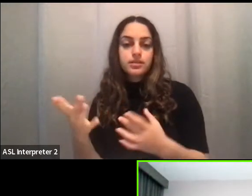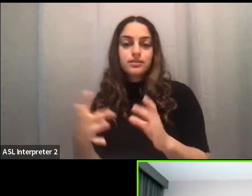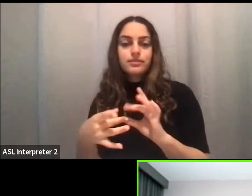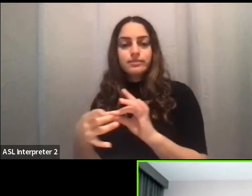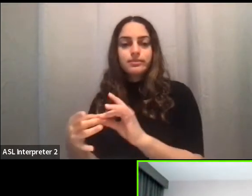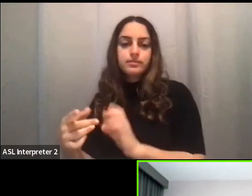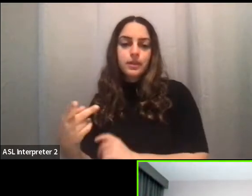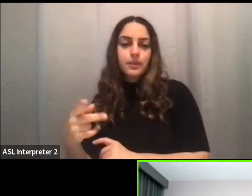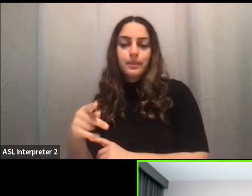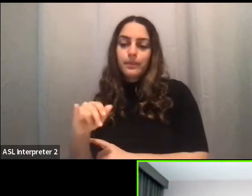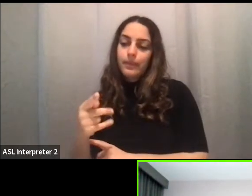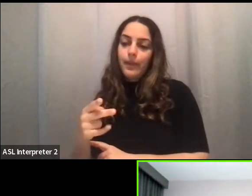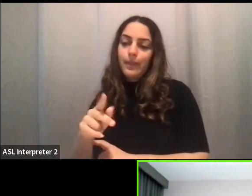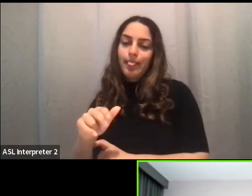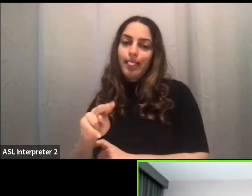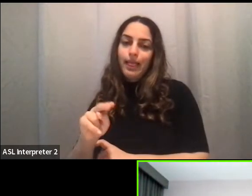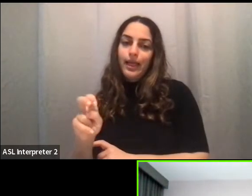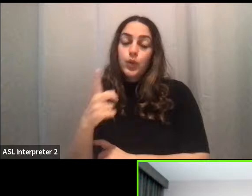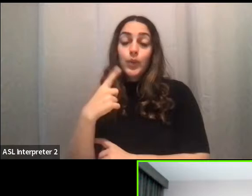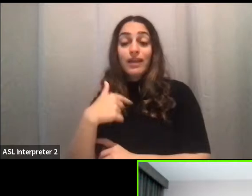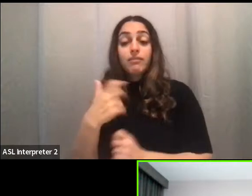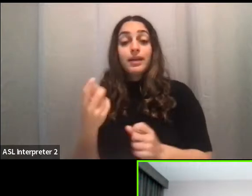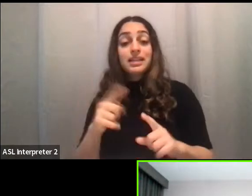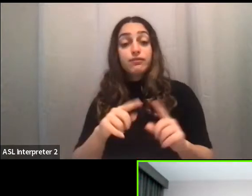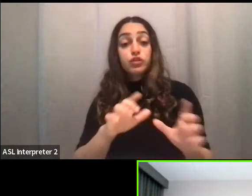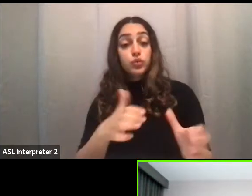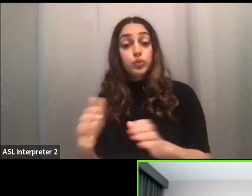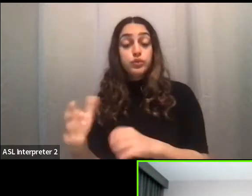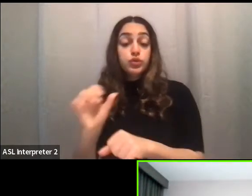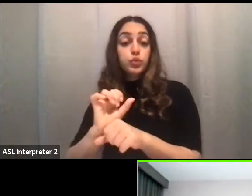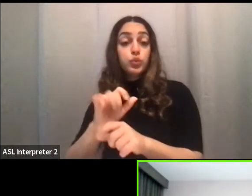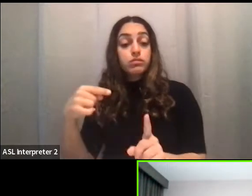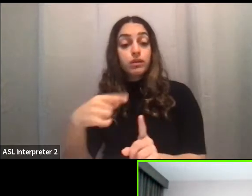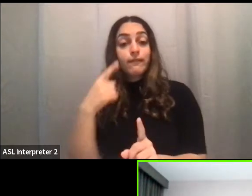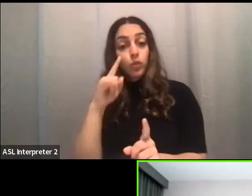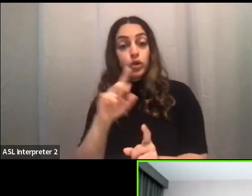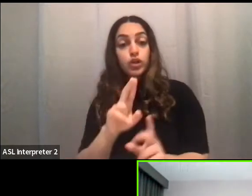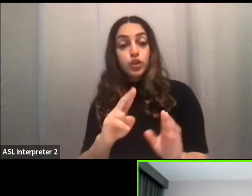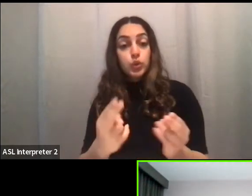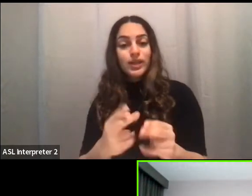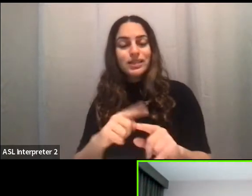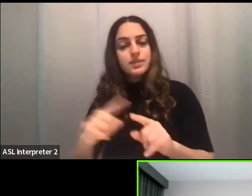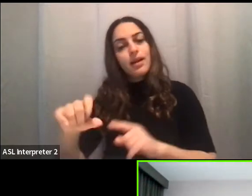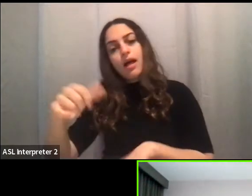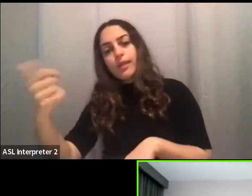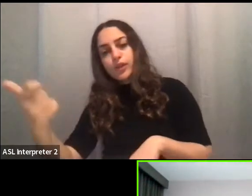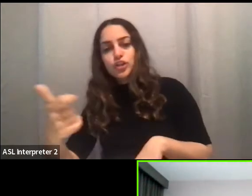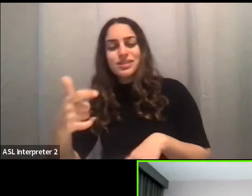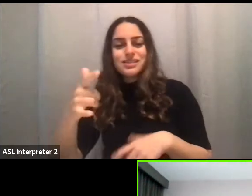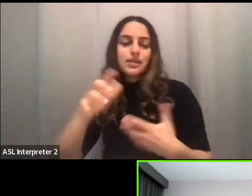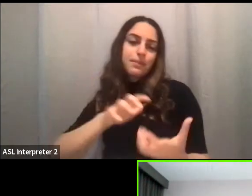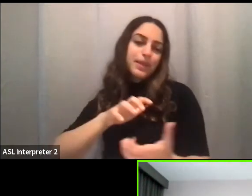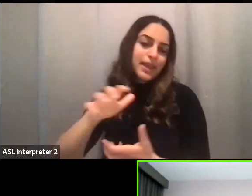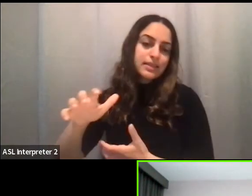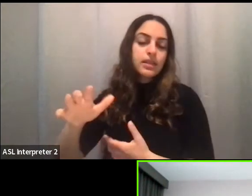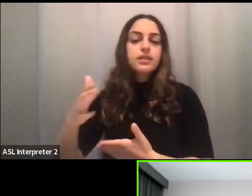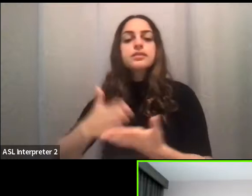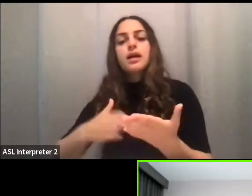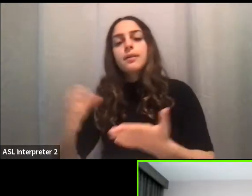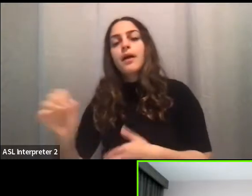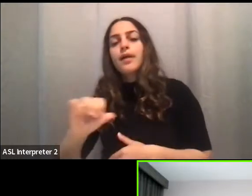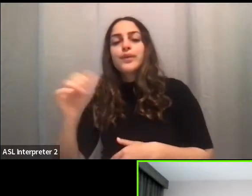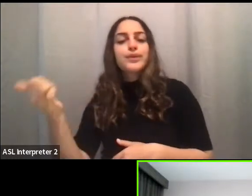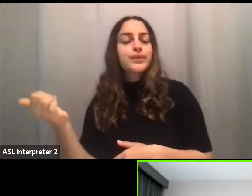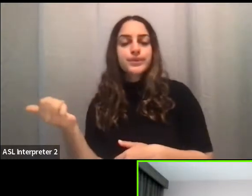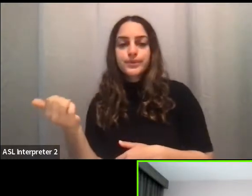chapters that work exclusively uh with unions but other chapters it's a mixed and some other chapters there's really